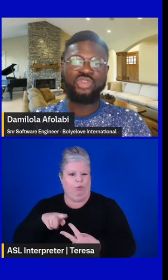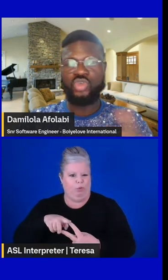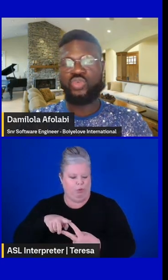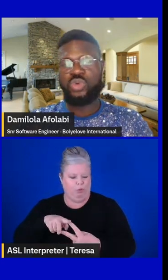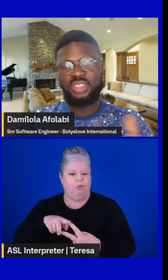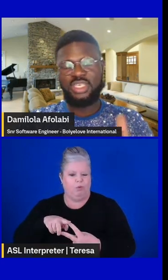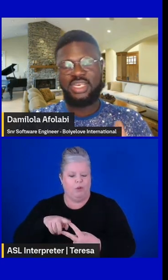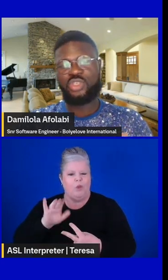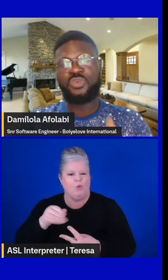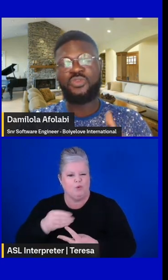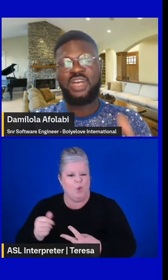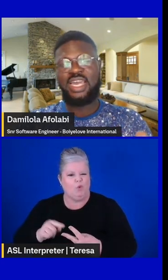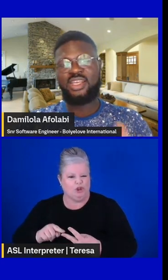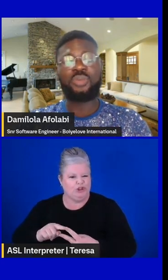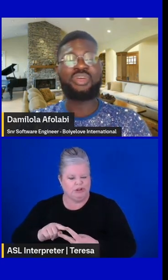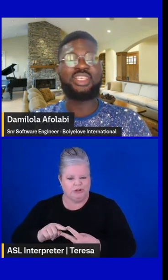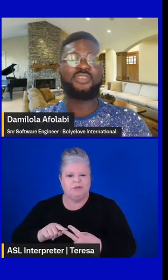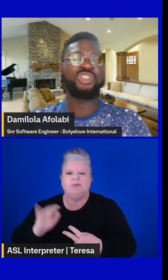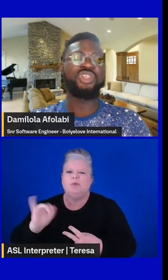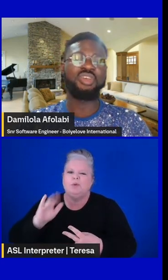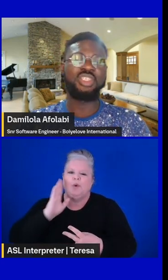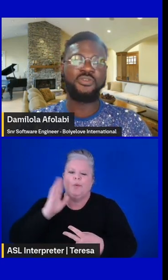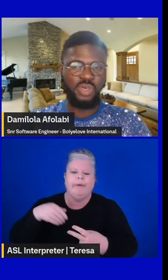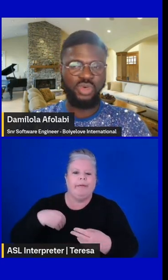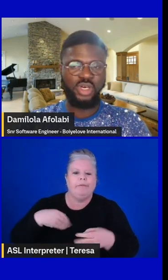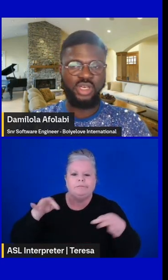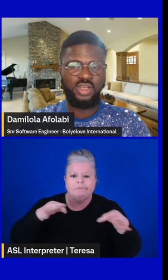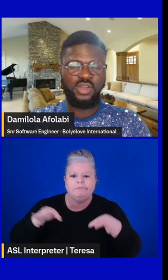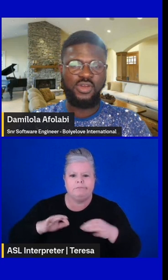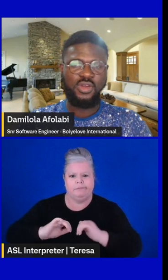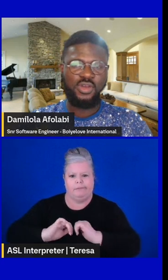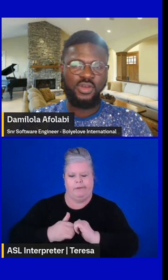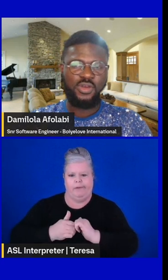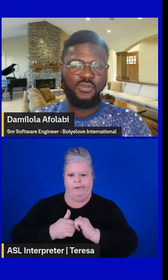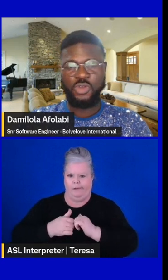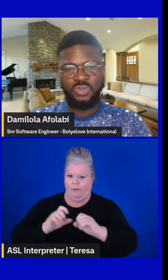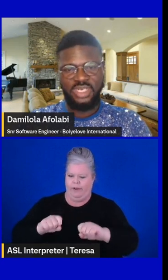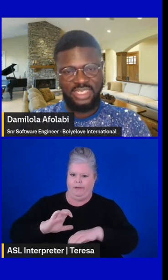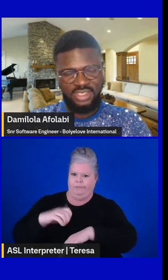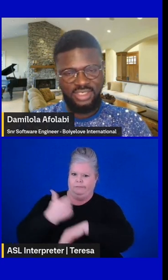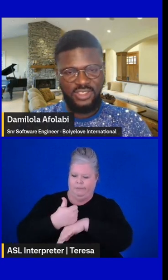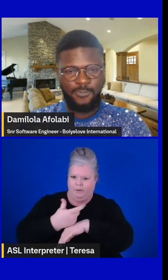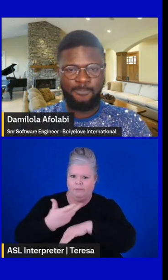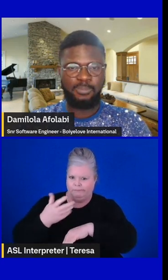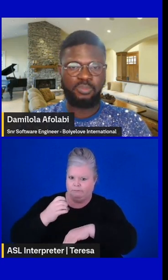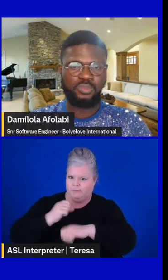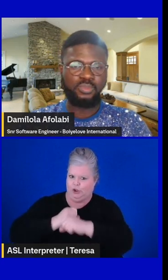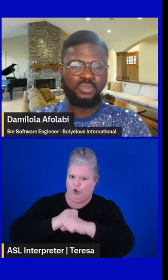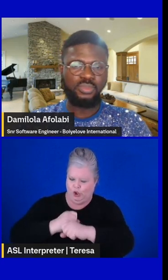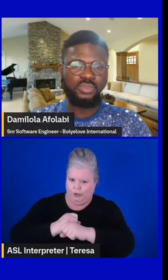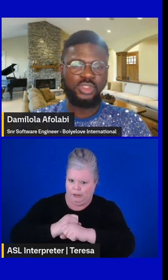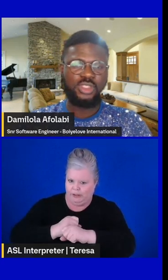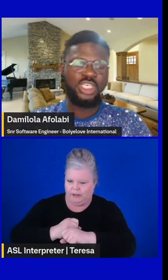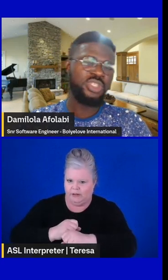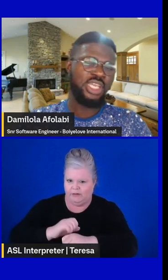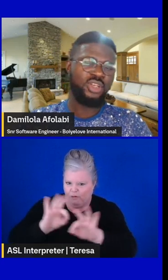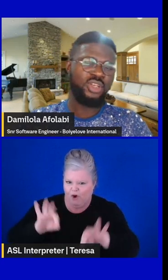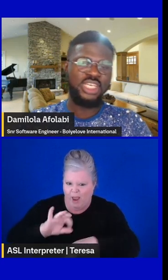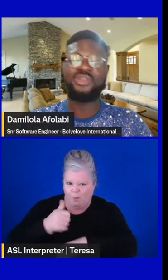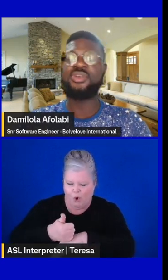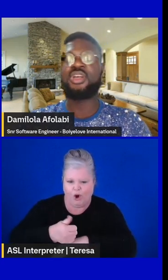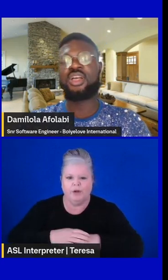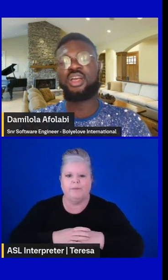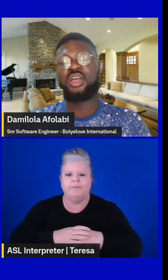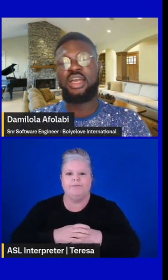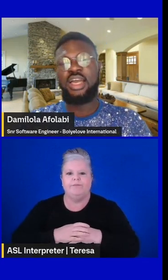how these tools work together to provide a comprehensive security framework for Kubernetes. Then we'll take a